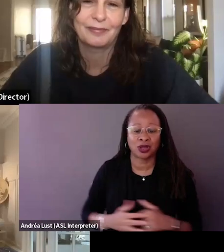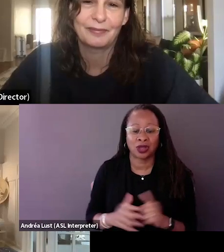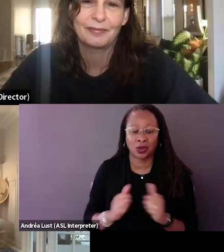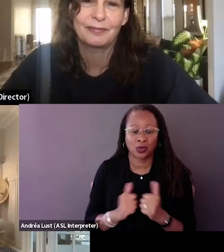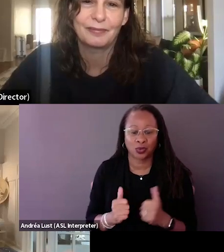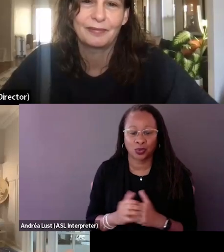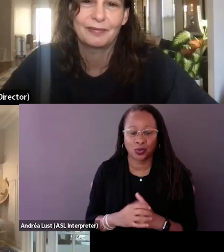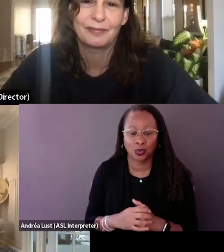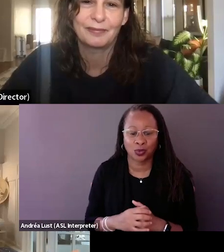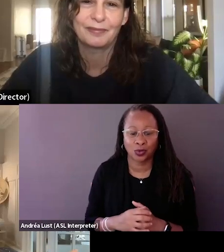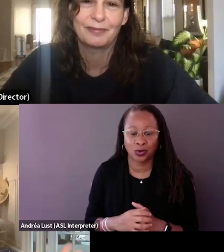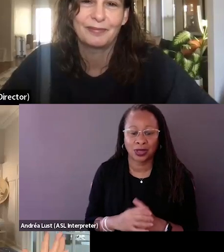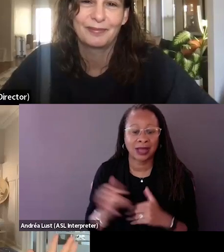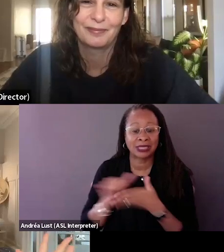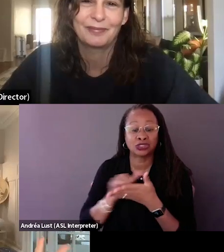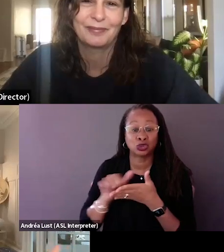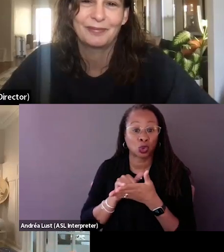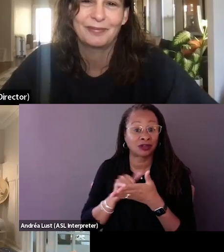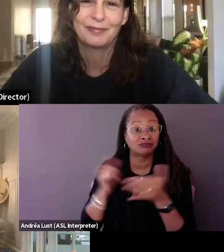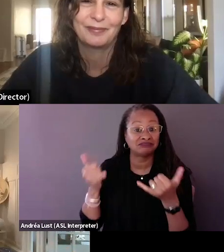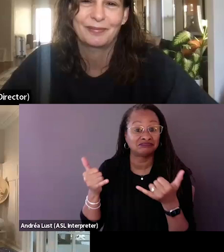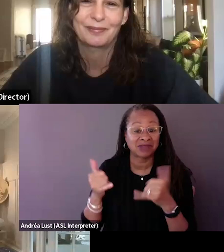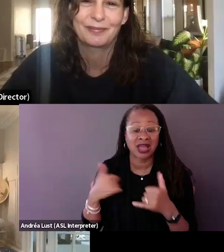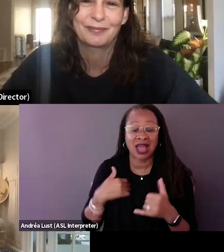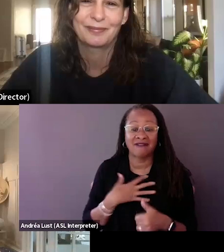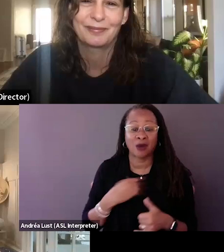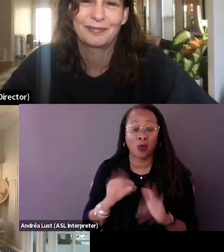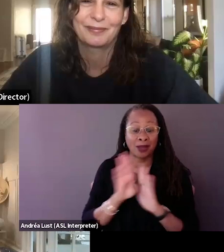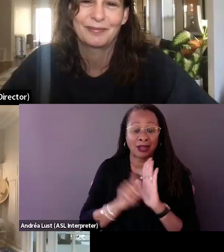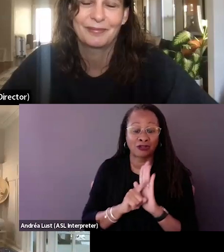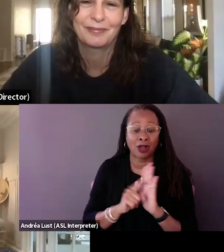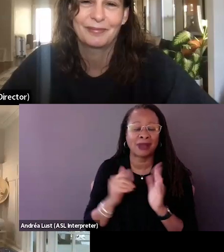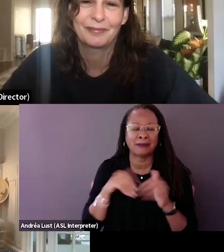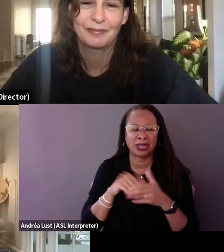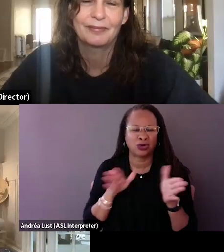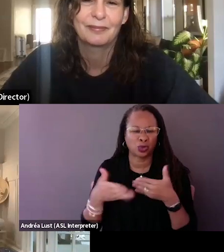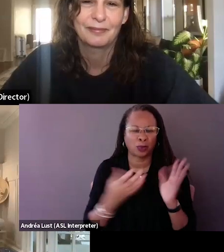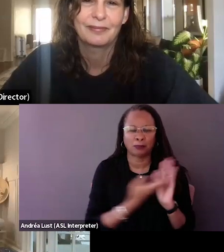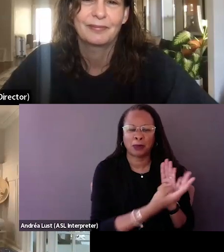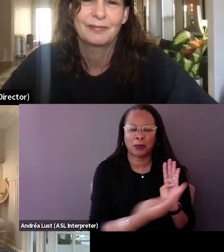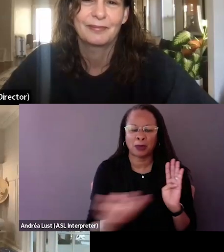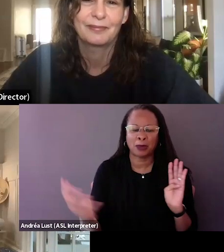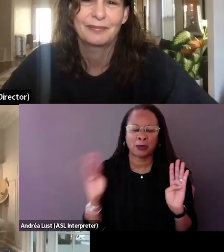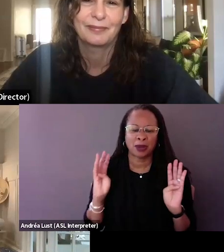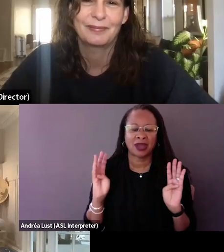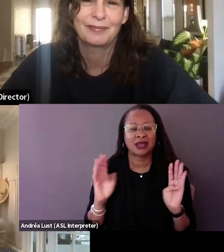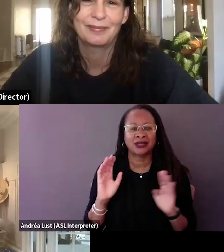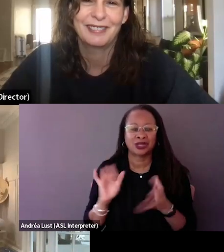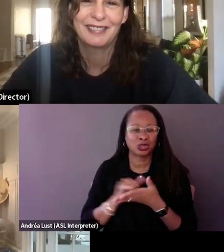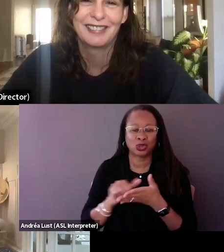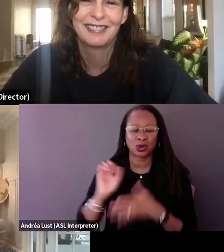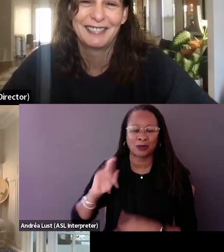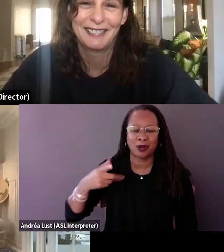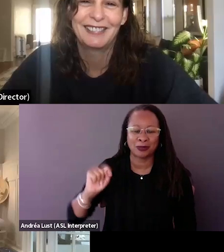I'm in New York. I have a white background, kind of New York apartment, I